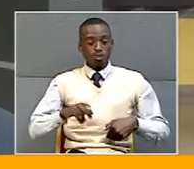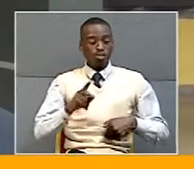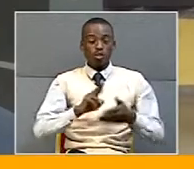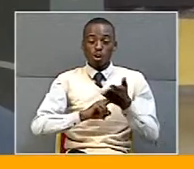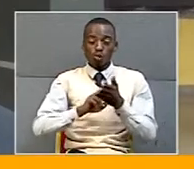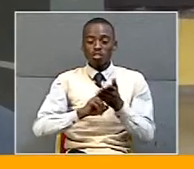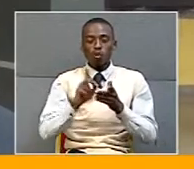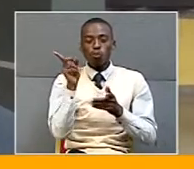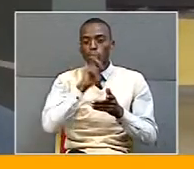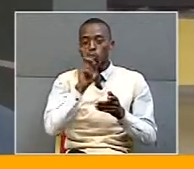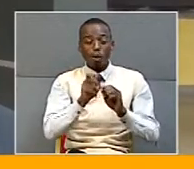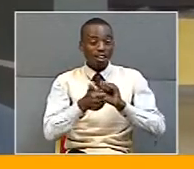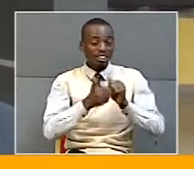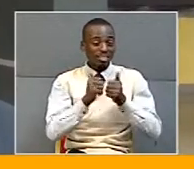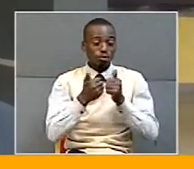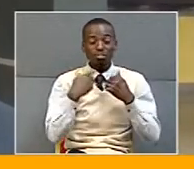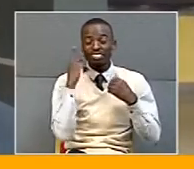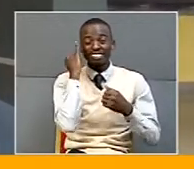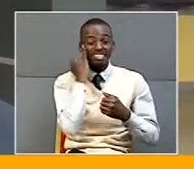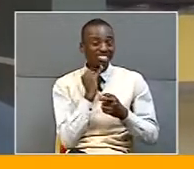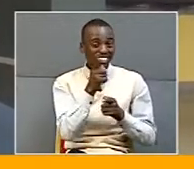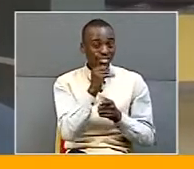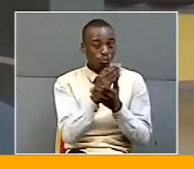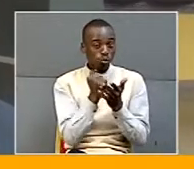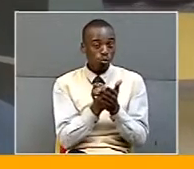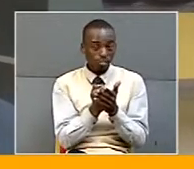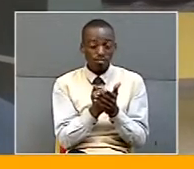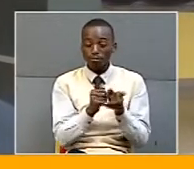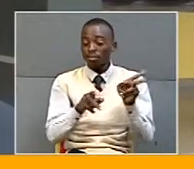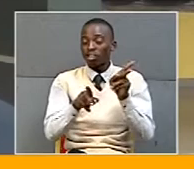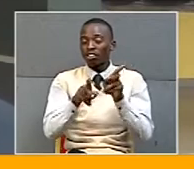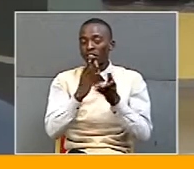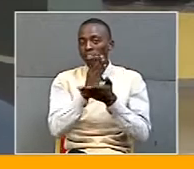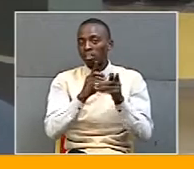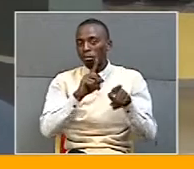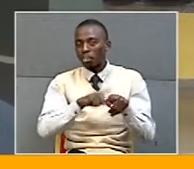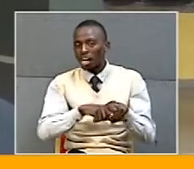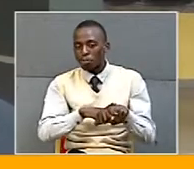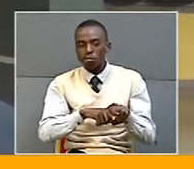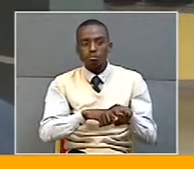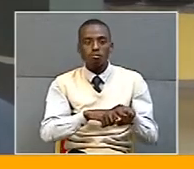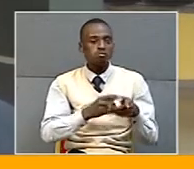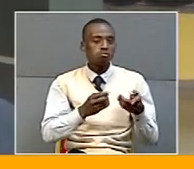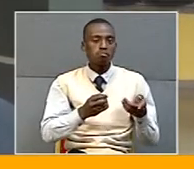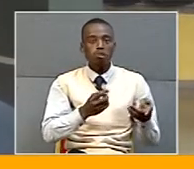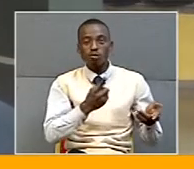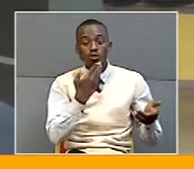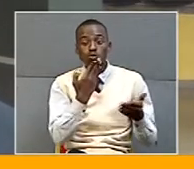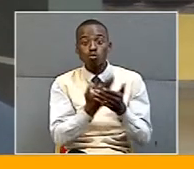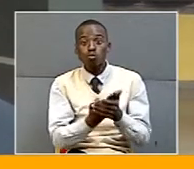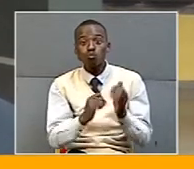seriously because they are precedents of people who have earned a living, who have had a good